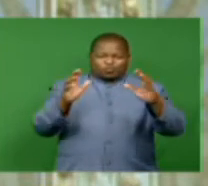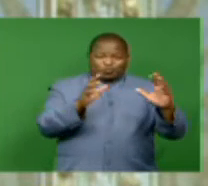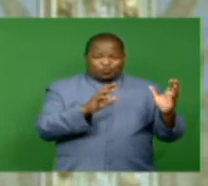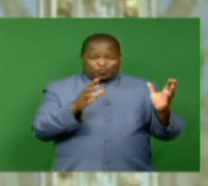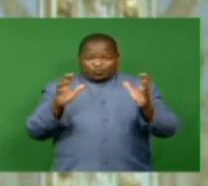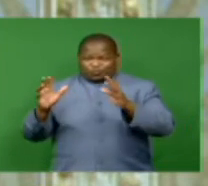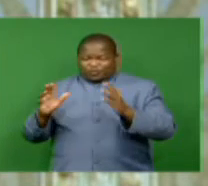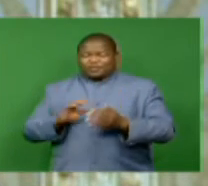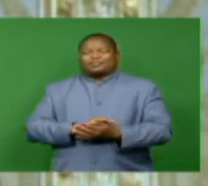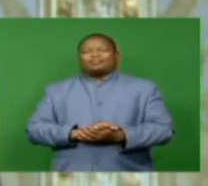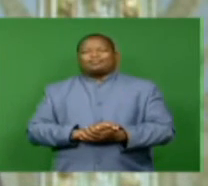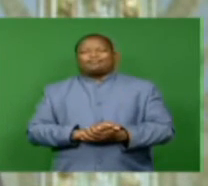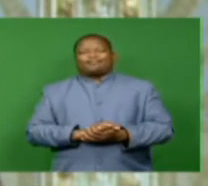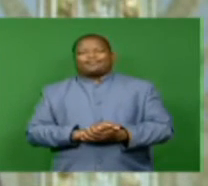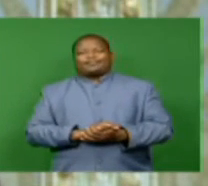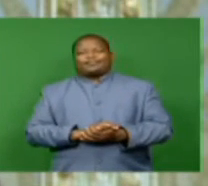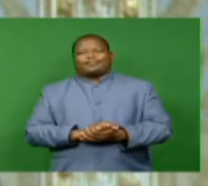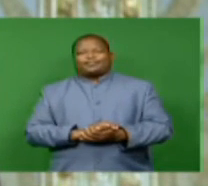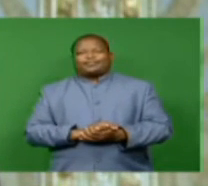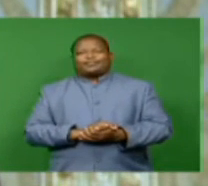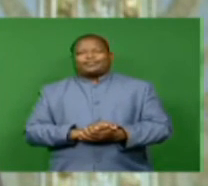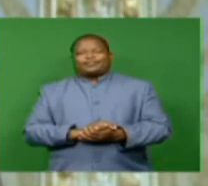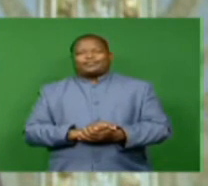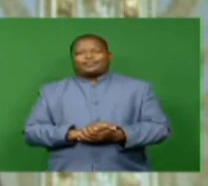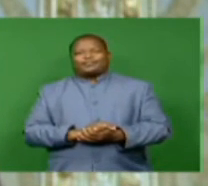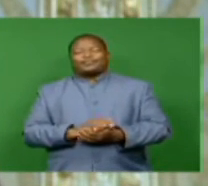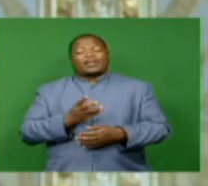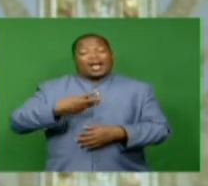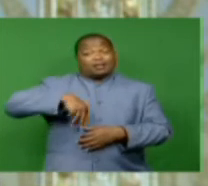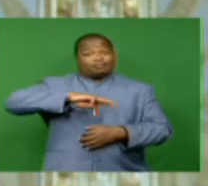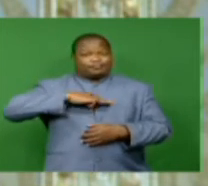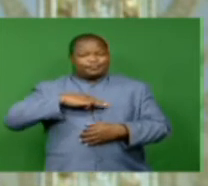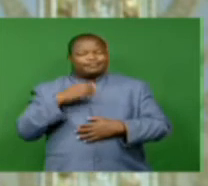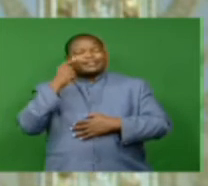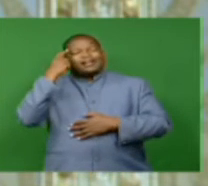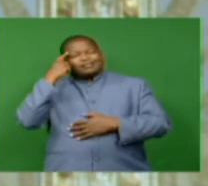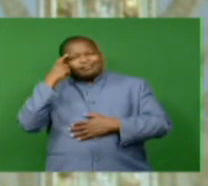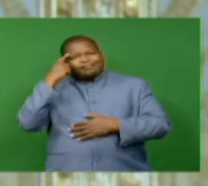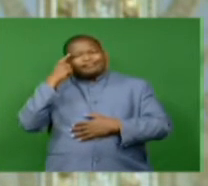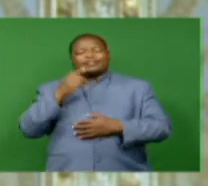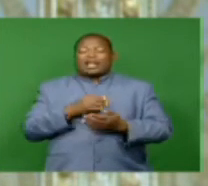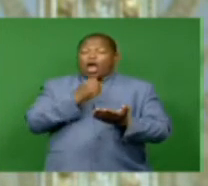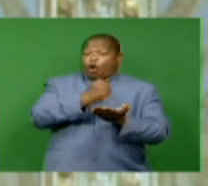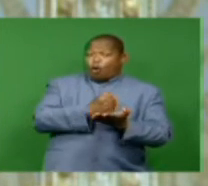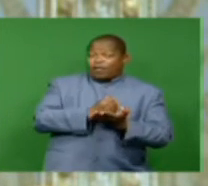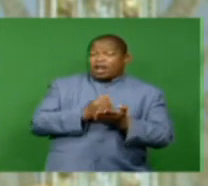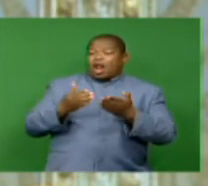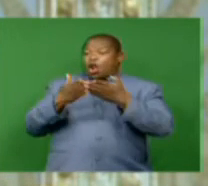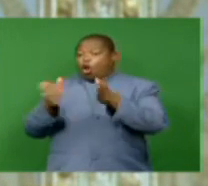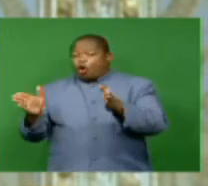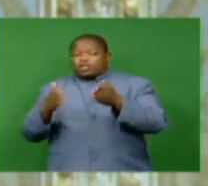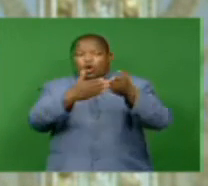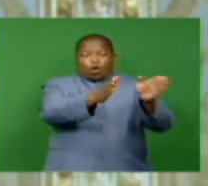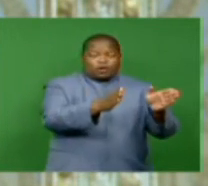In our view, these offices will not only champion the digitalization of